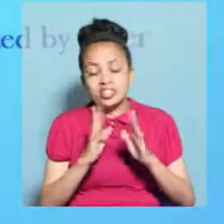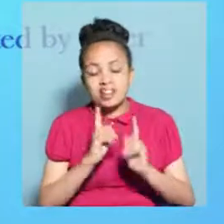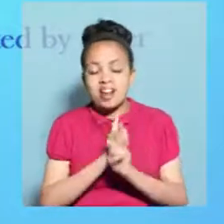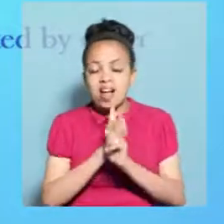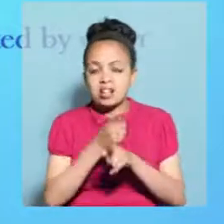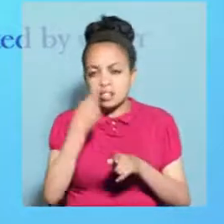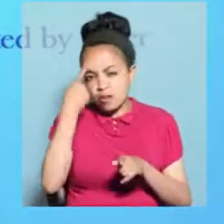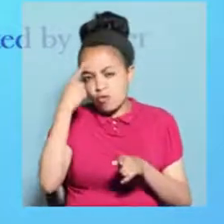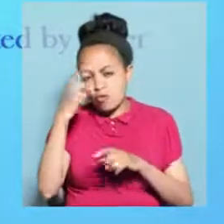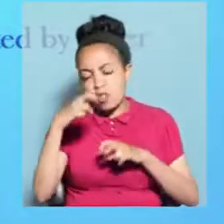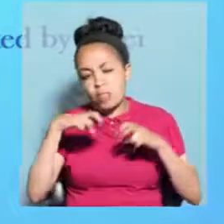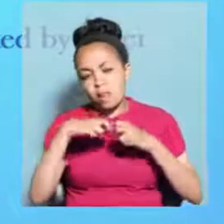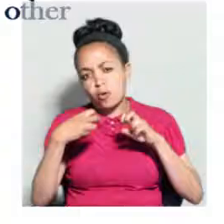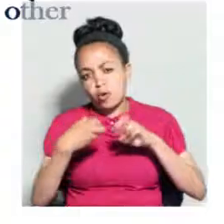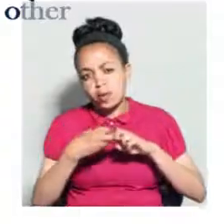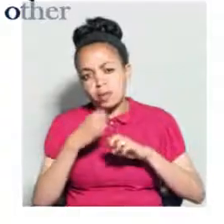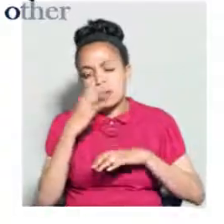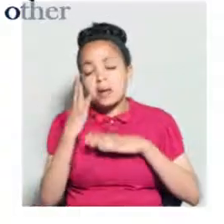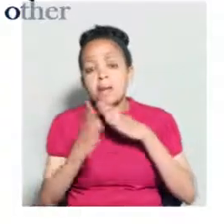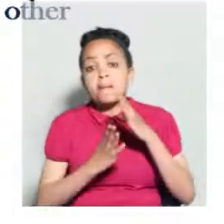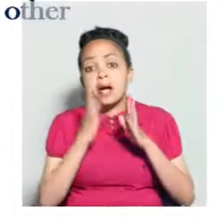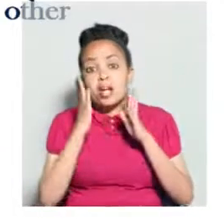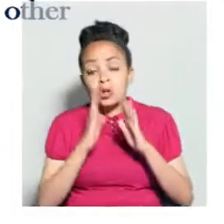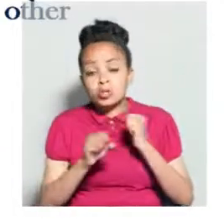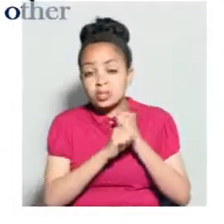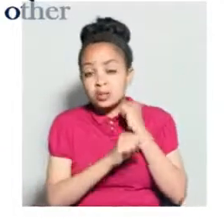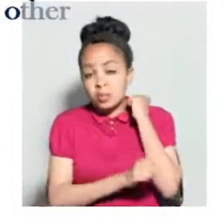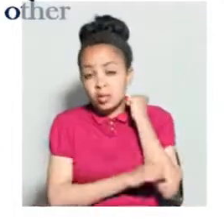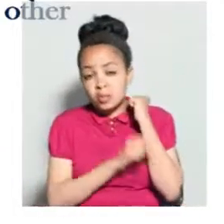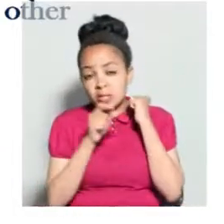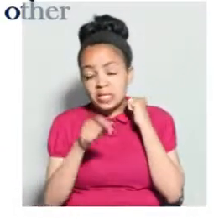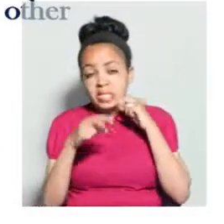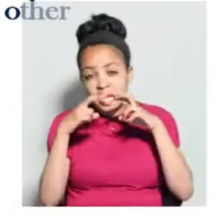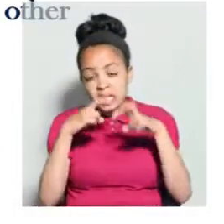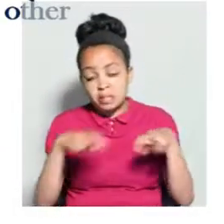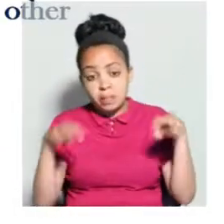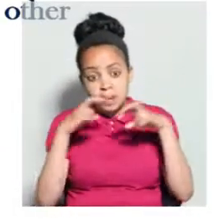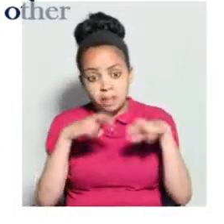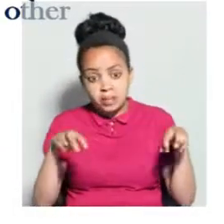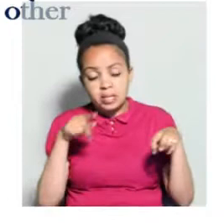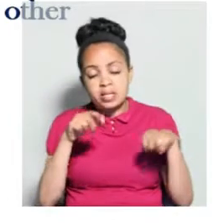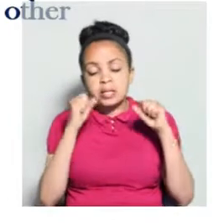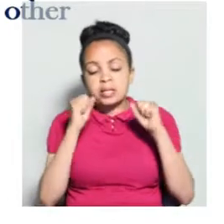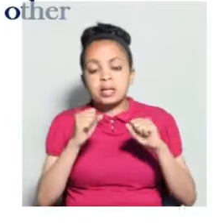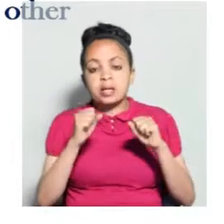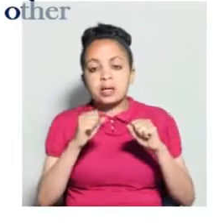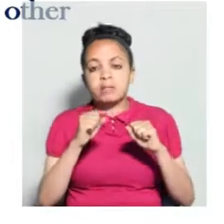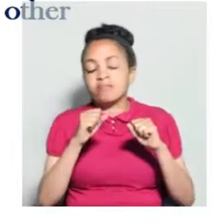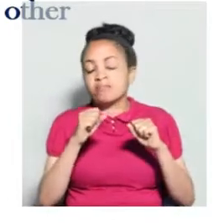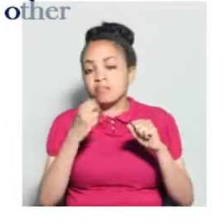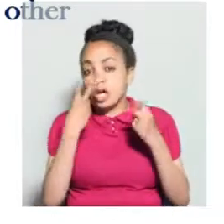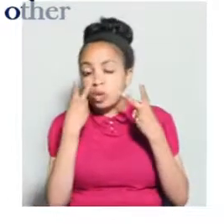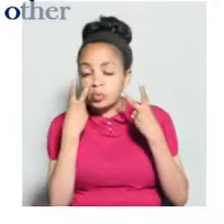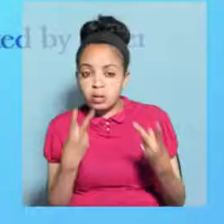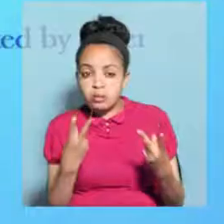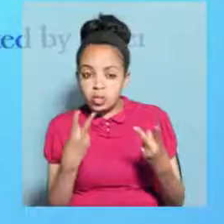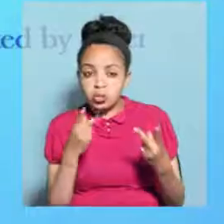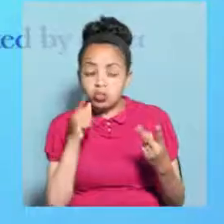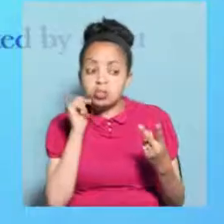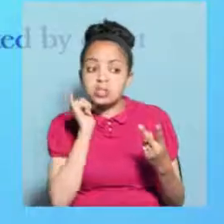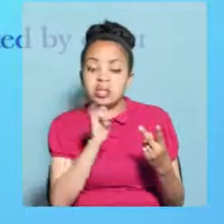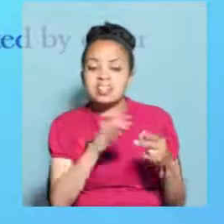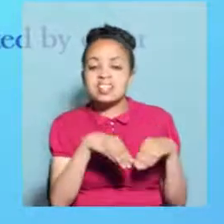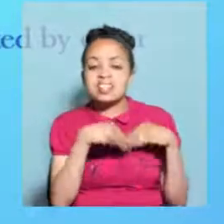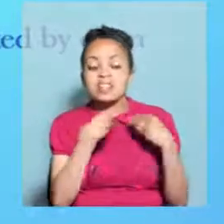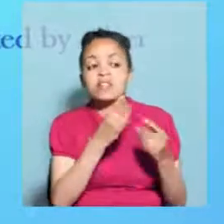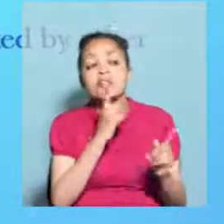problem. Biologist based on that of experimentation that can be from that of an observation to that of